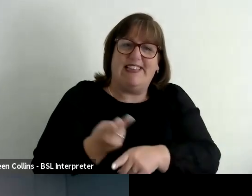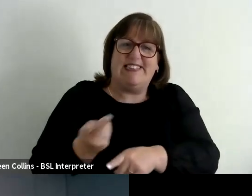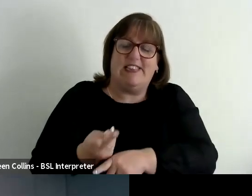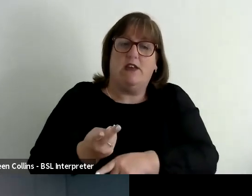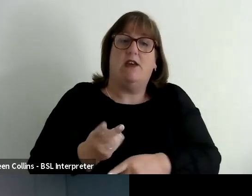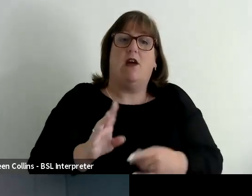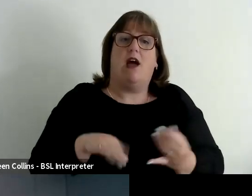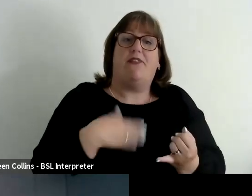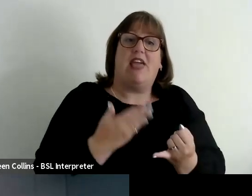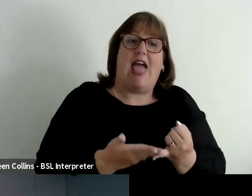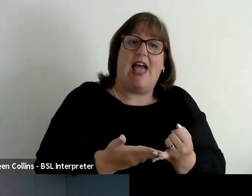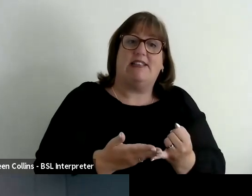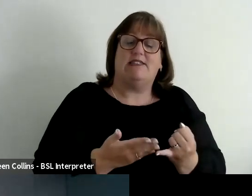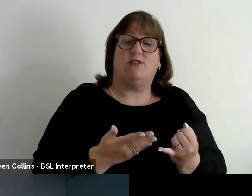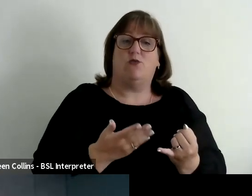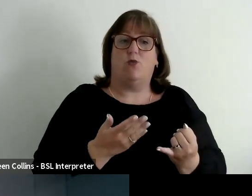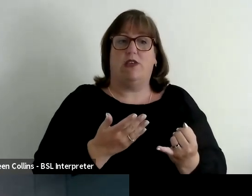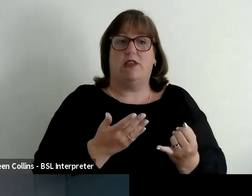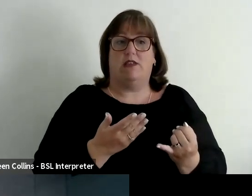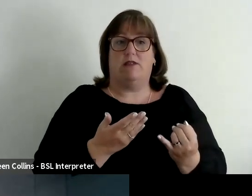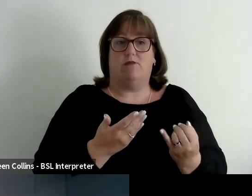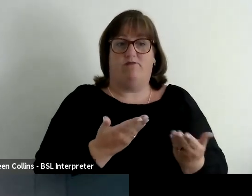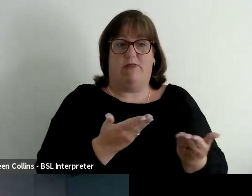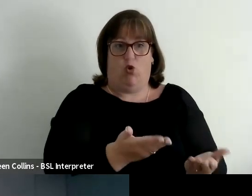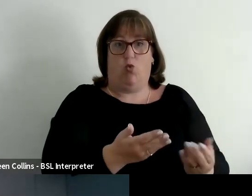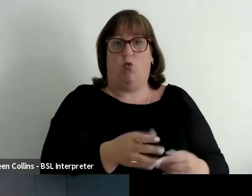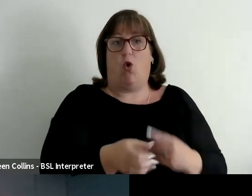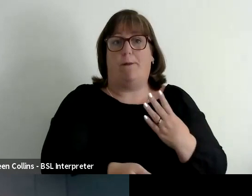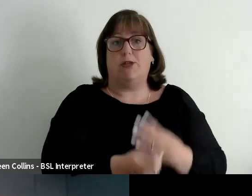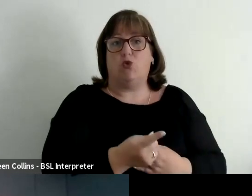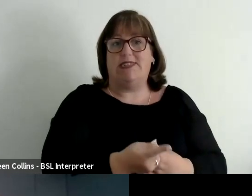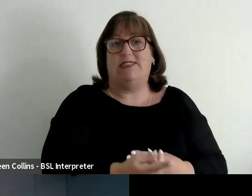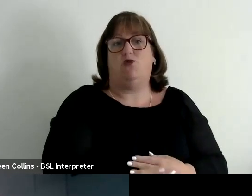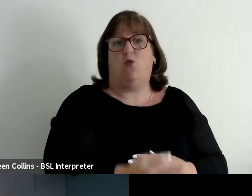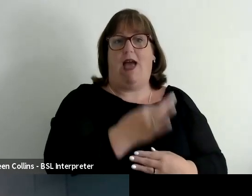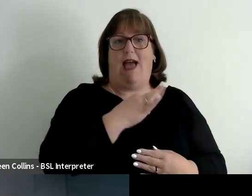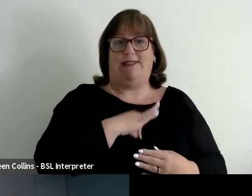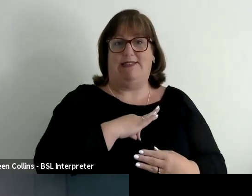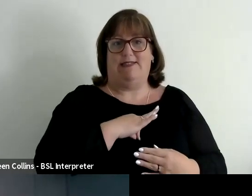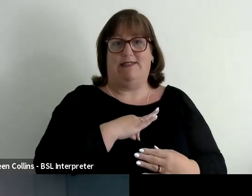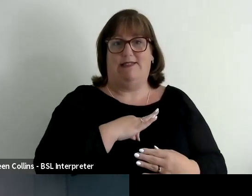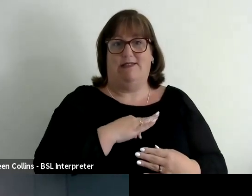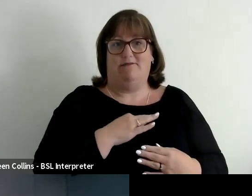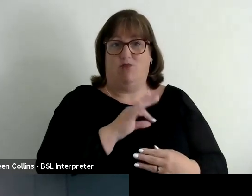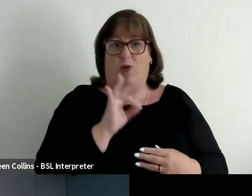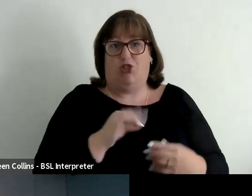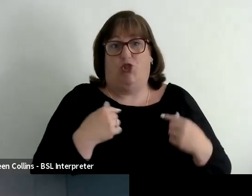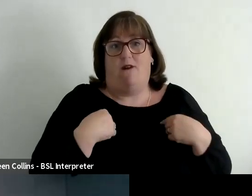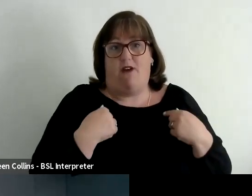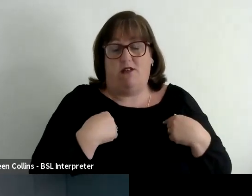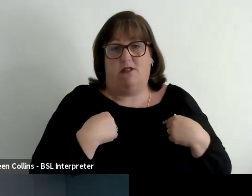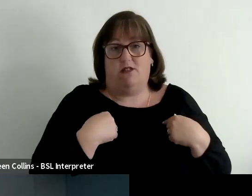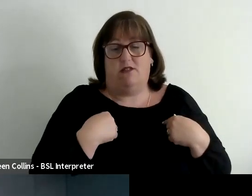about you. Because it's not all about us asking you questions. We want you to have the opportunity to tell us a bit